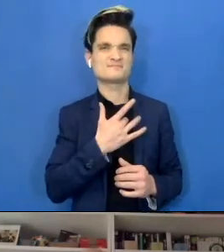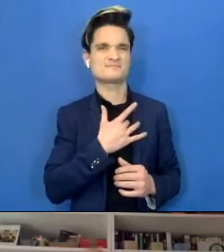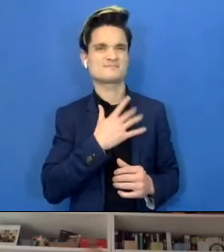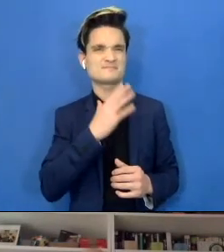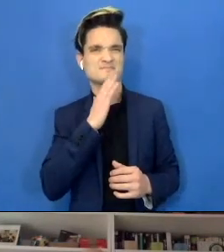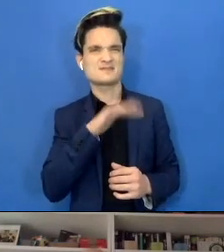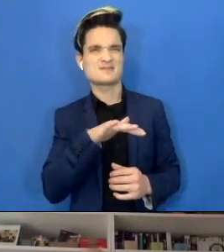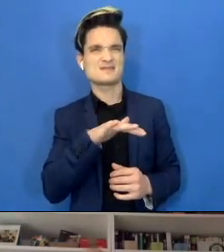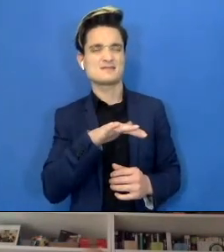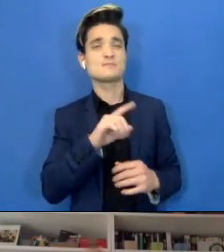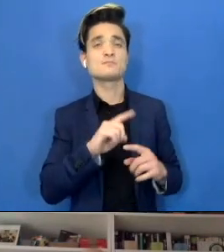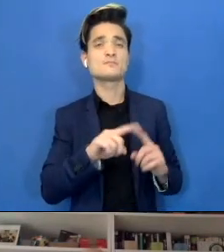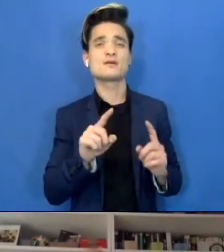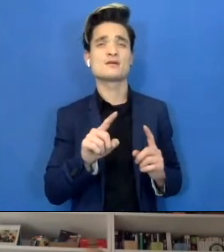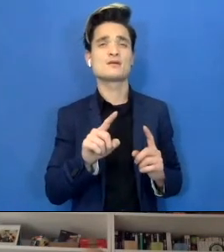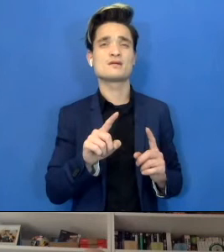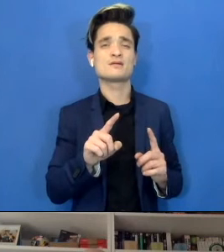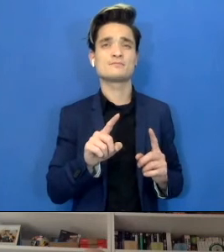about safe zones.